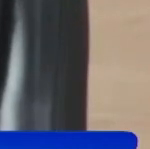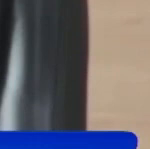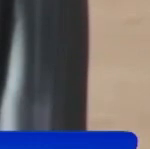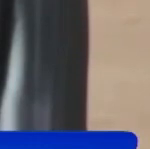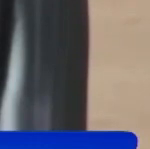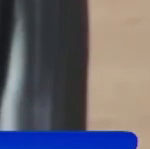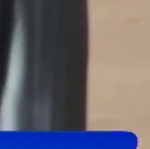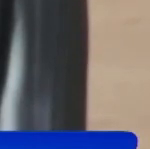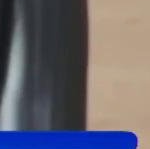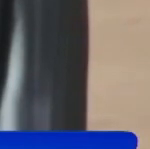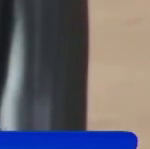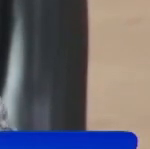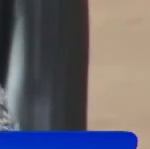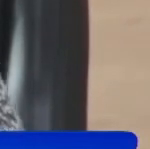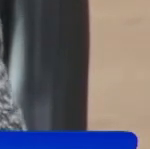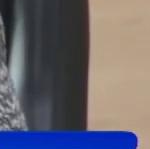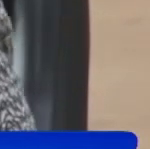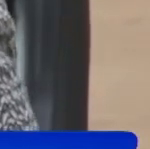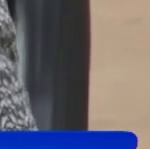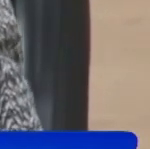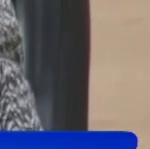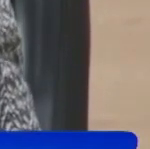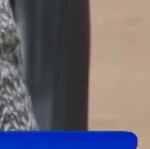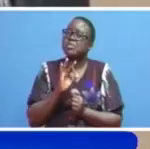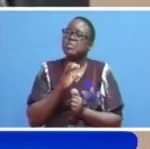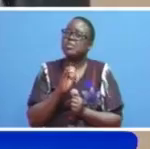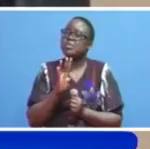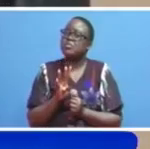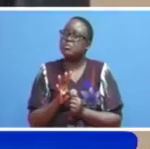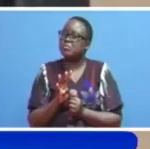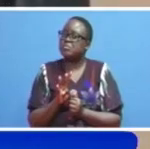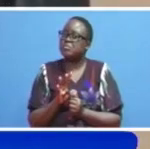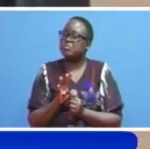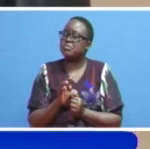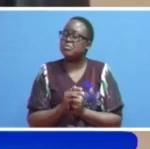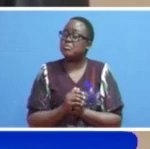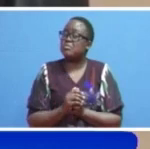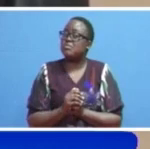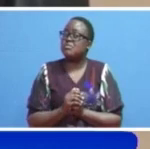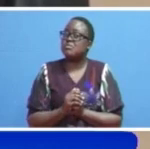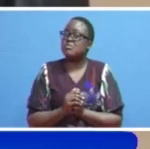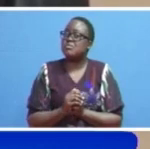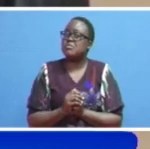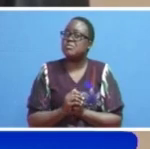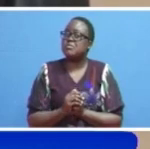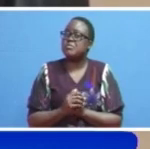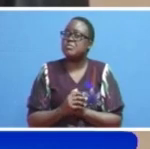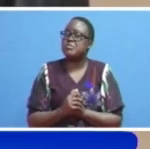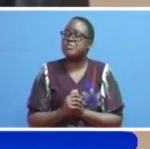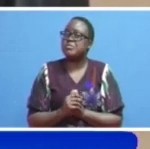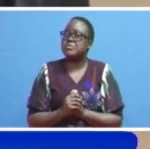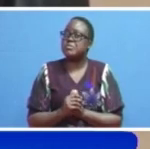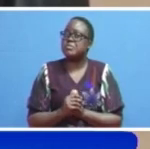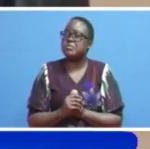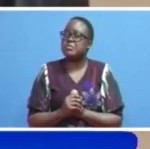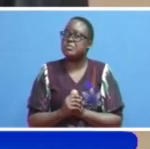accused 2, 3, and 4 to deposit their travel documents and or passports with the